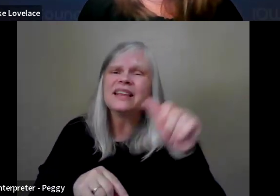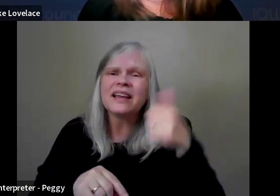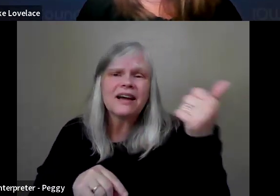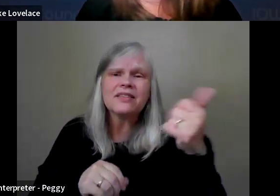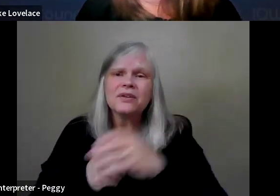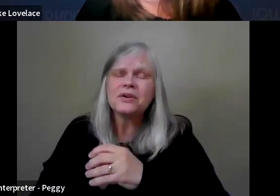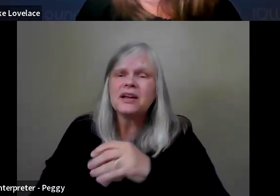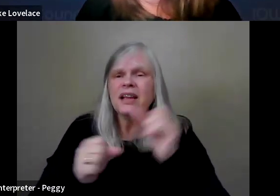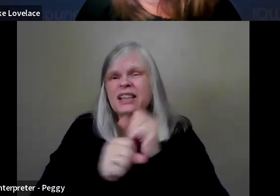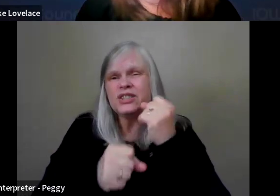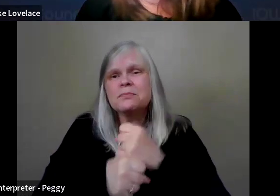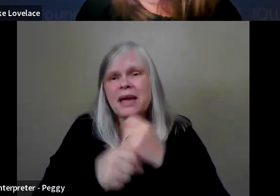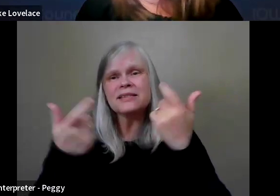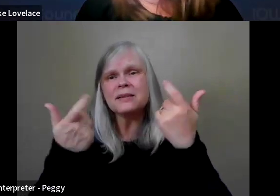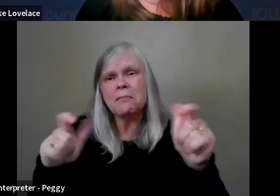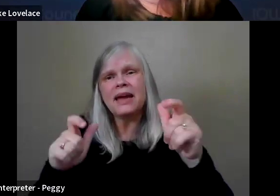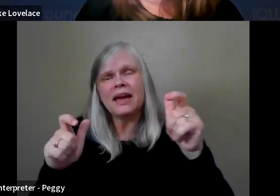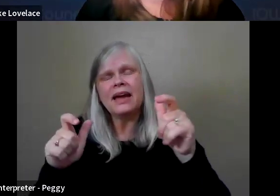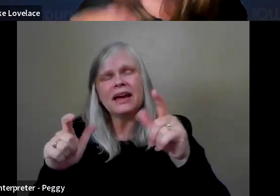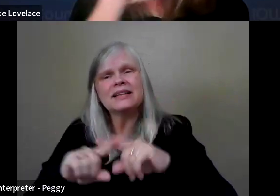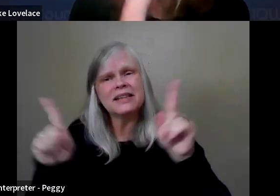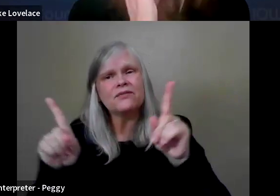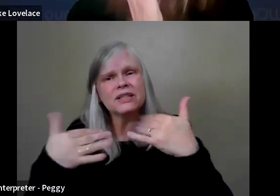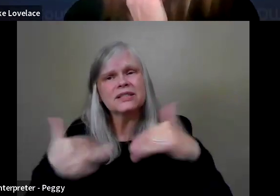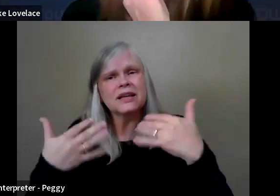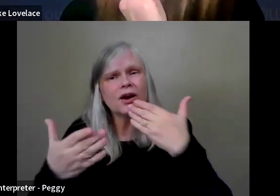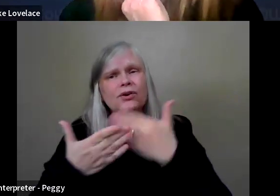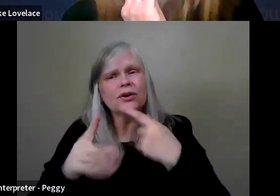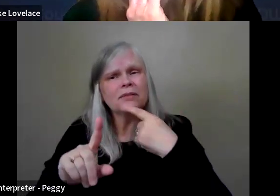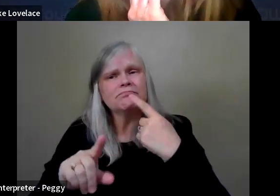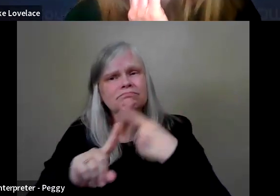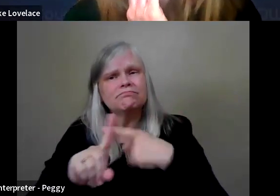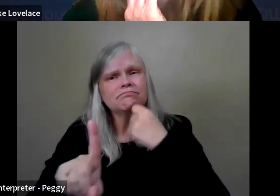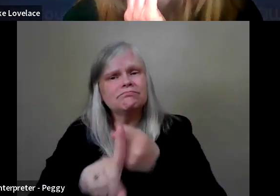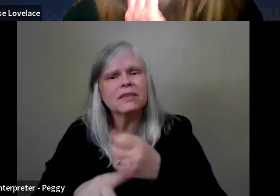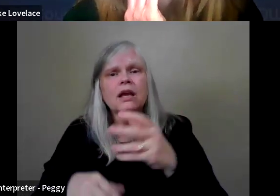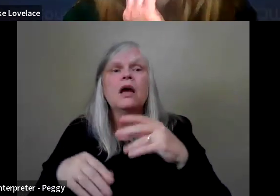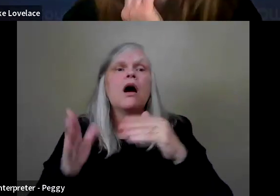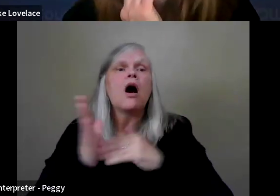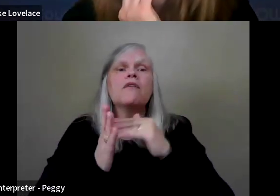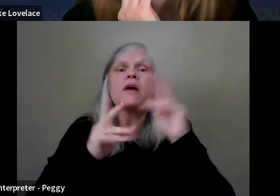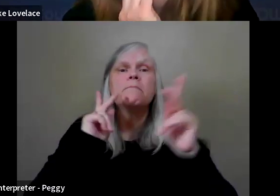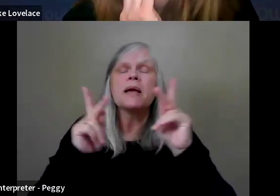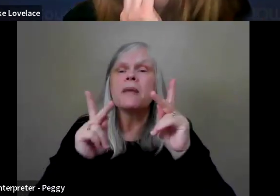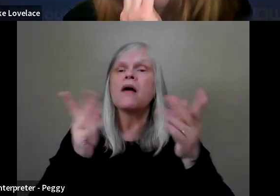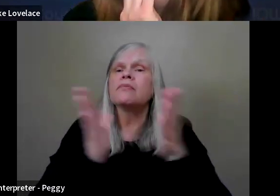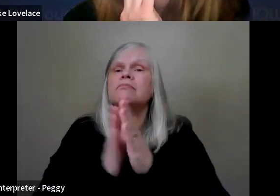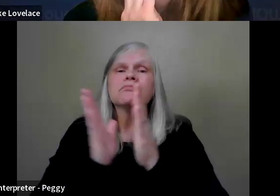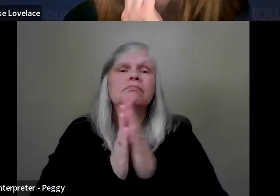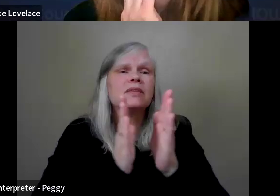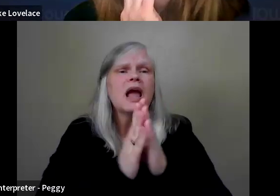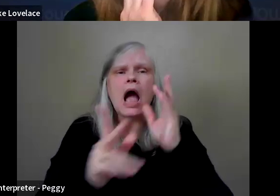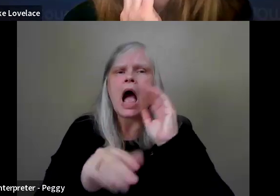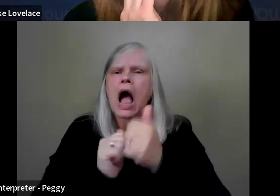all makes such a big difference. And then another kind of step that people often ask about in our sessions is how to keep